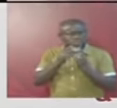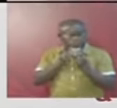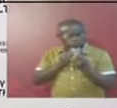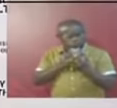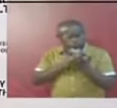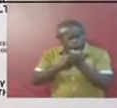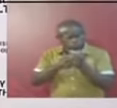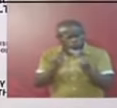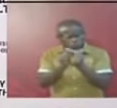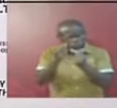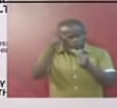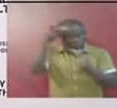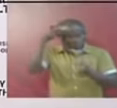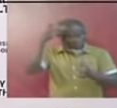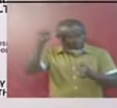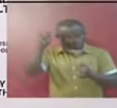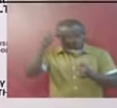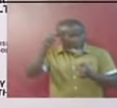Otello?